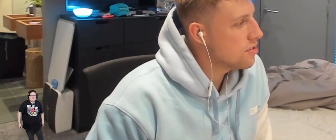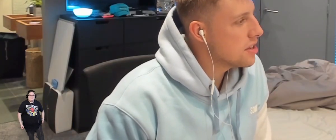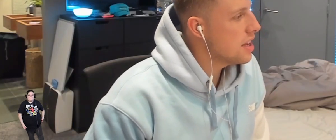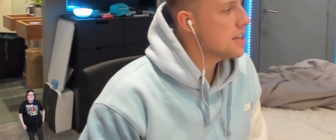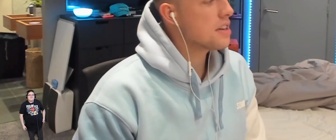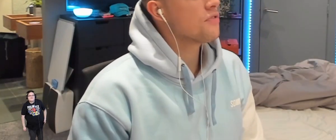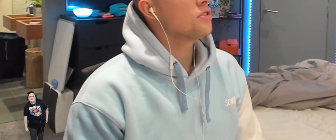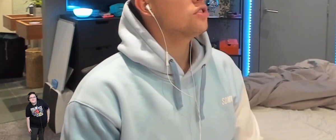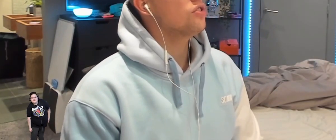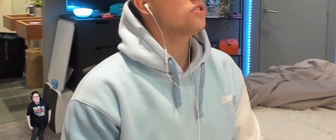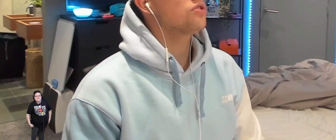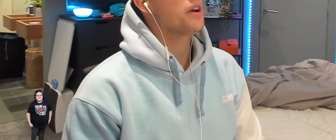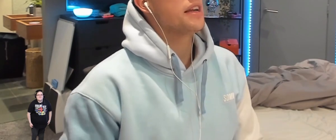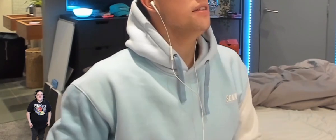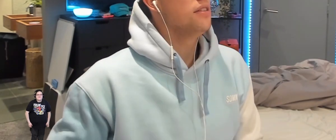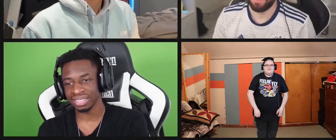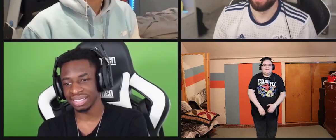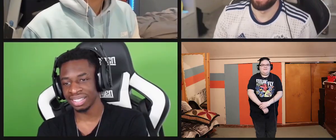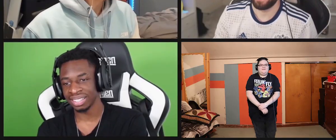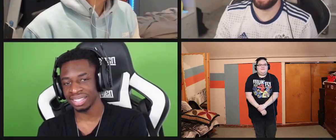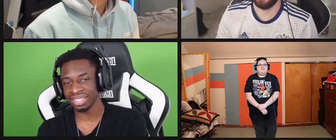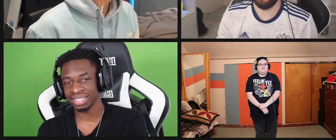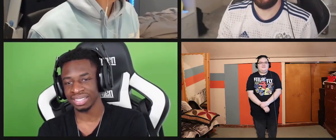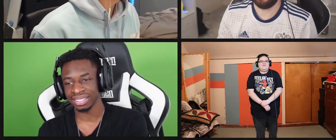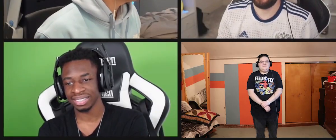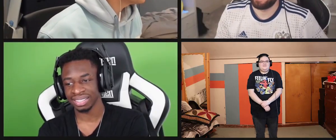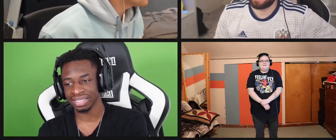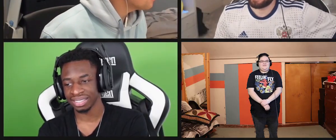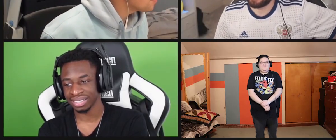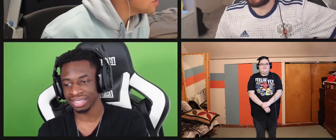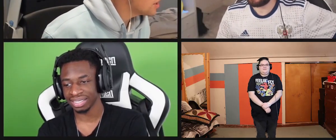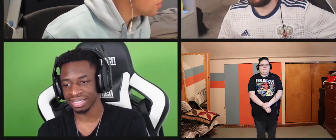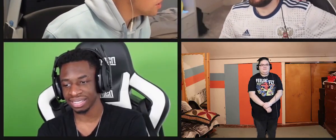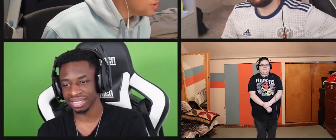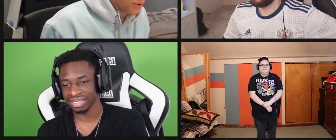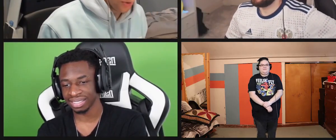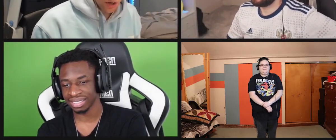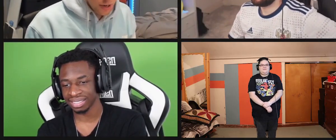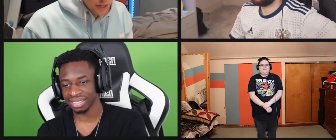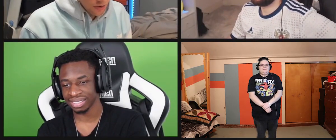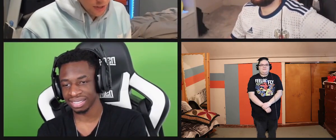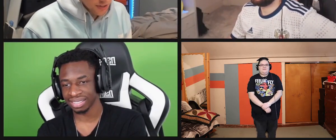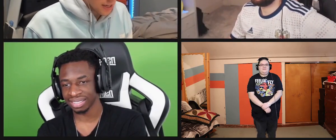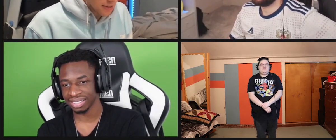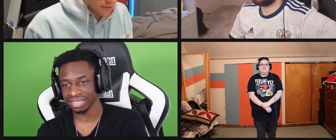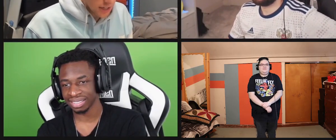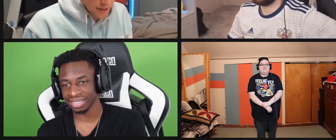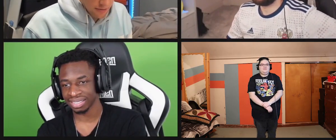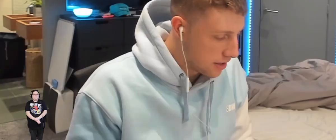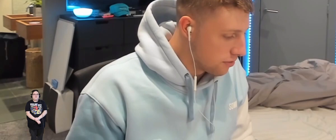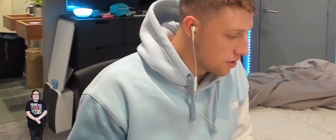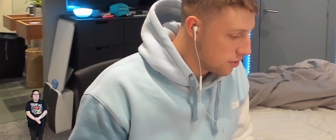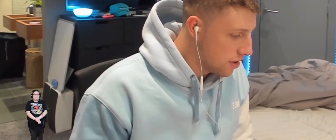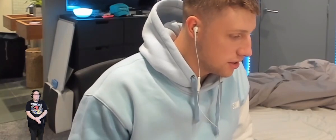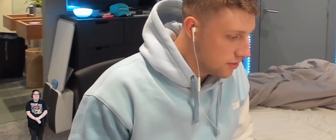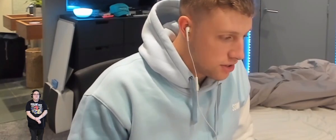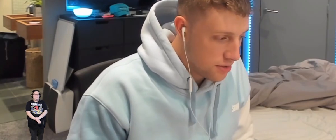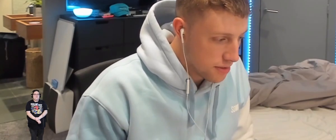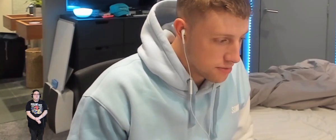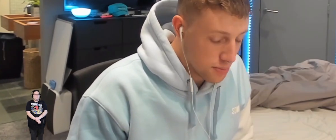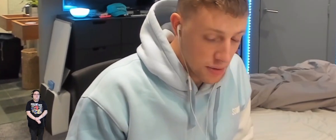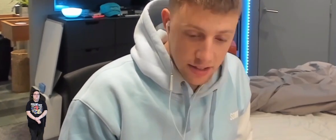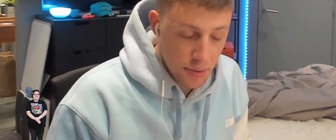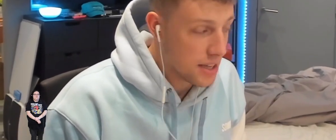know. It's true. You know, if you're just on a screen, you don't appreciate what you're doing. But what you're really doing is saying, I don't find you attractive.